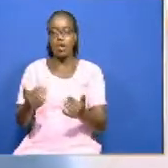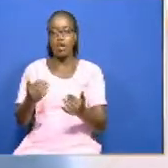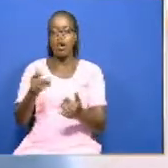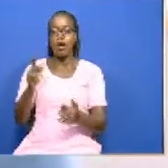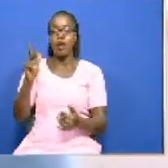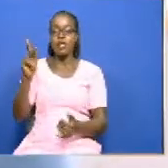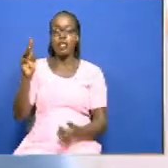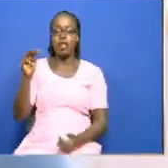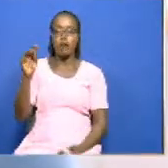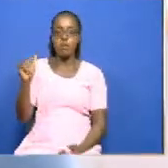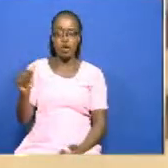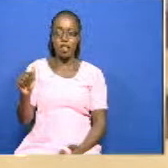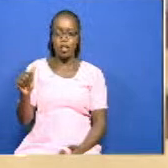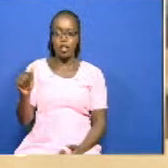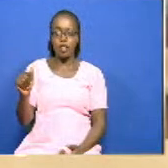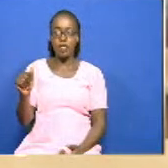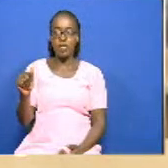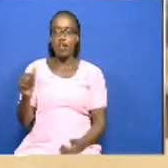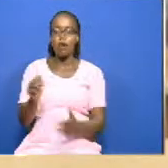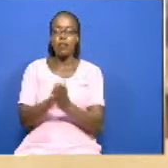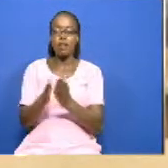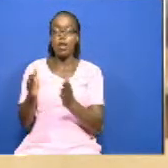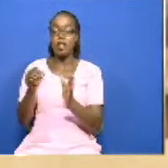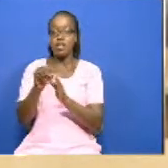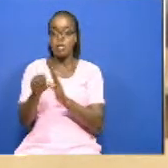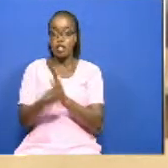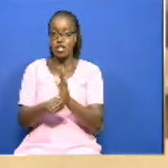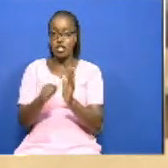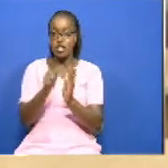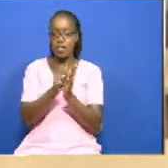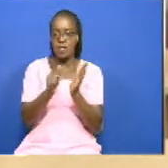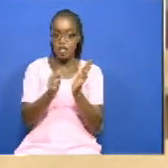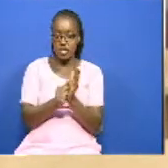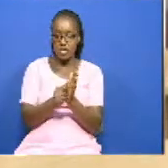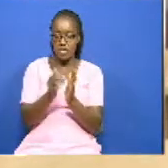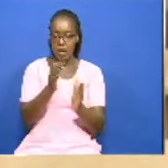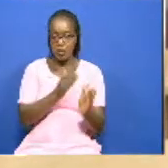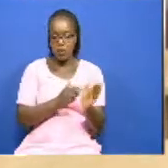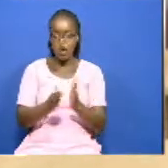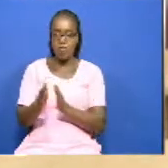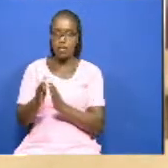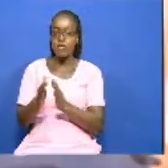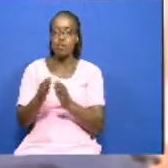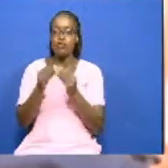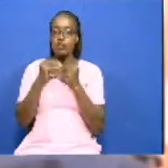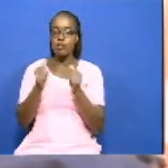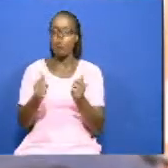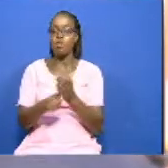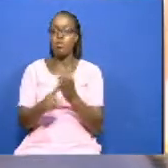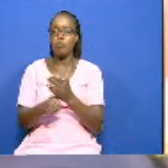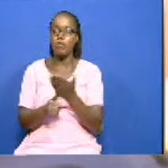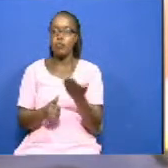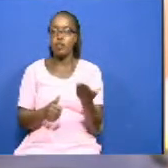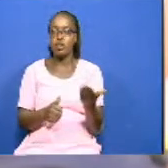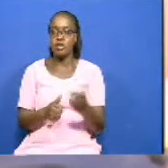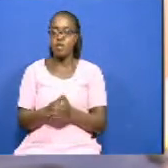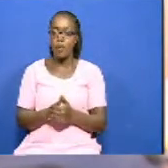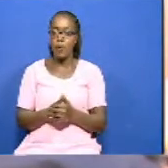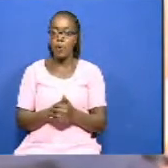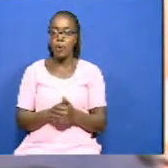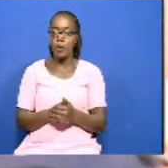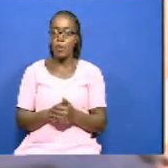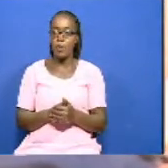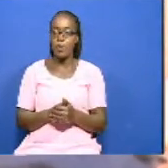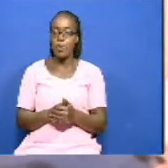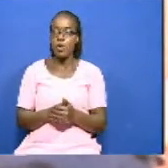Maritime Authority, in conjunction with other state agencies, have announced plans to address these emerging issues. We are policing the waters